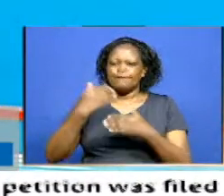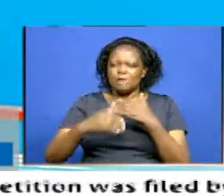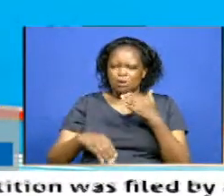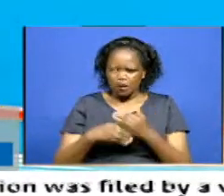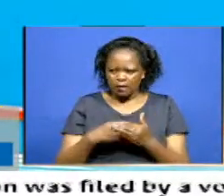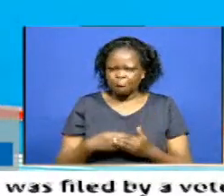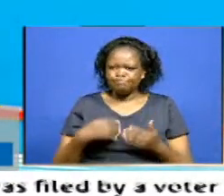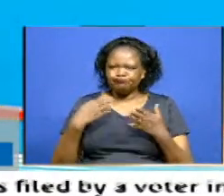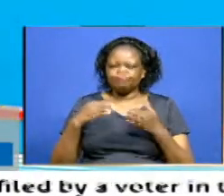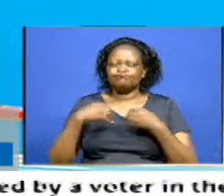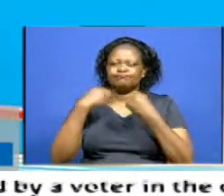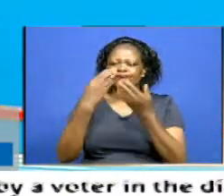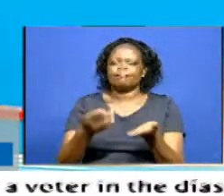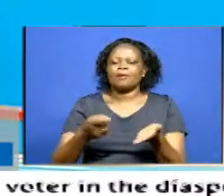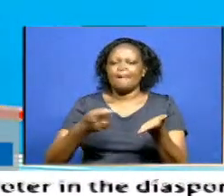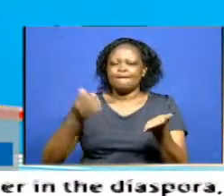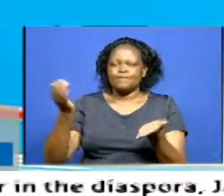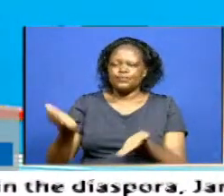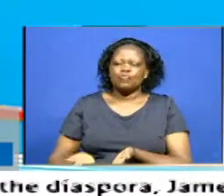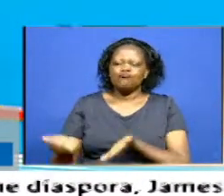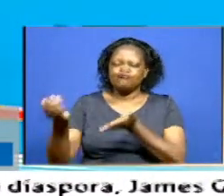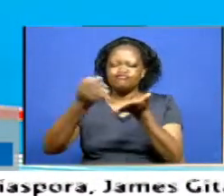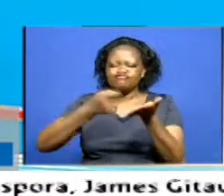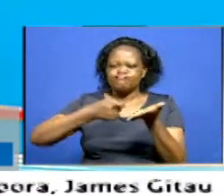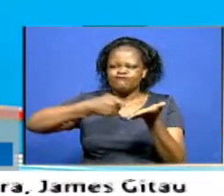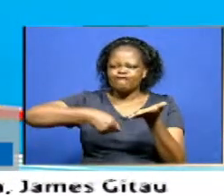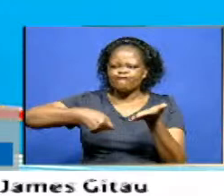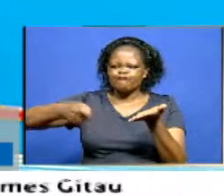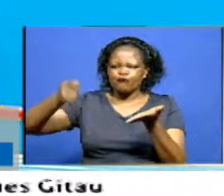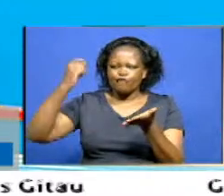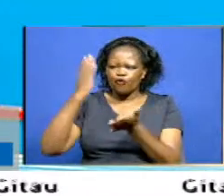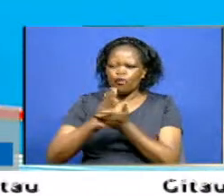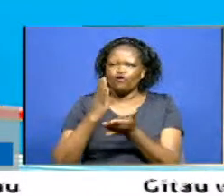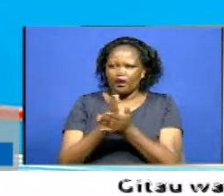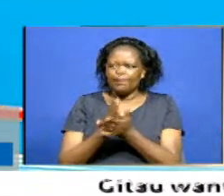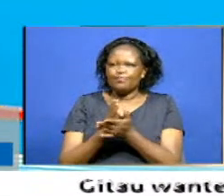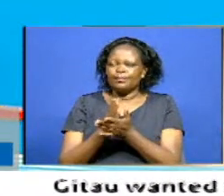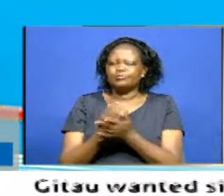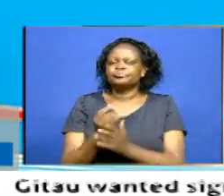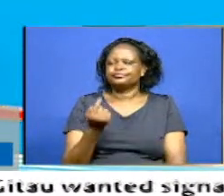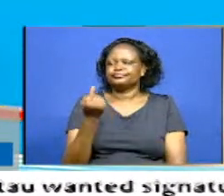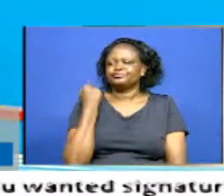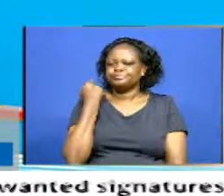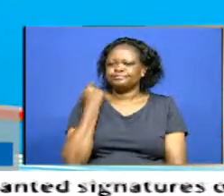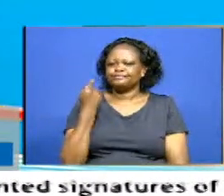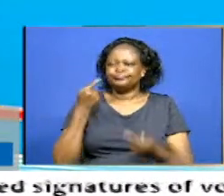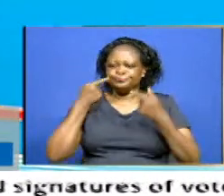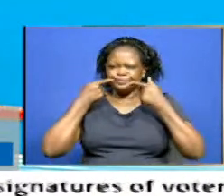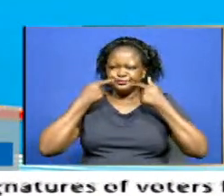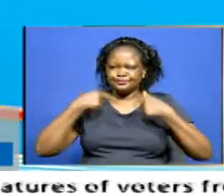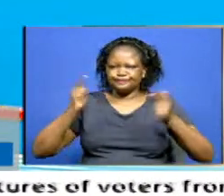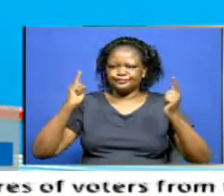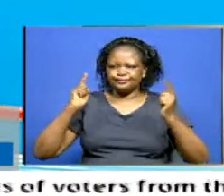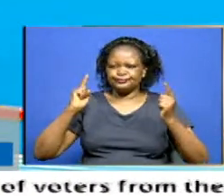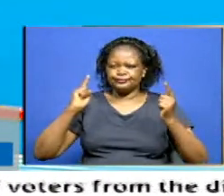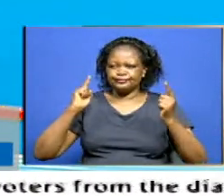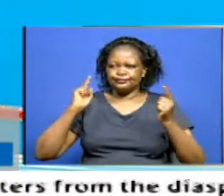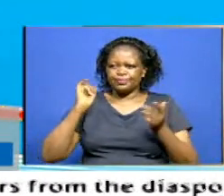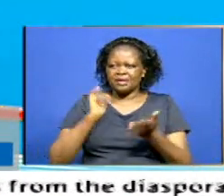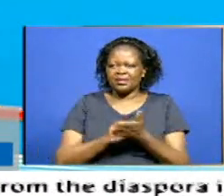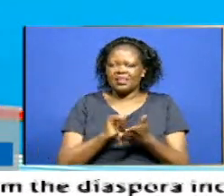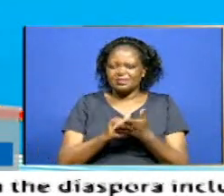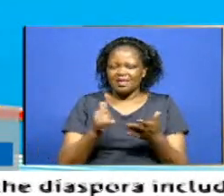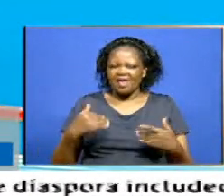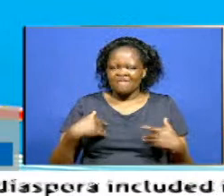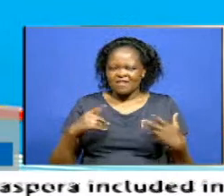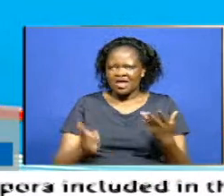the collected signatures to IEBC for verification. And yesterday they announced to the world that so far they have managed